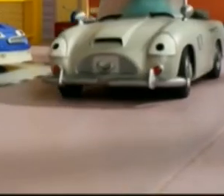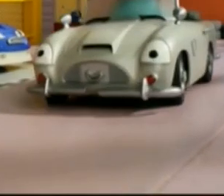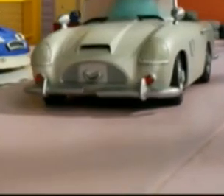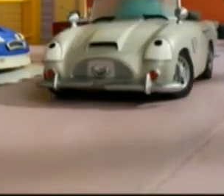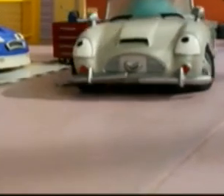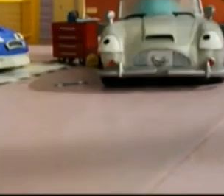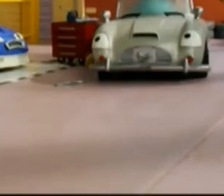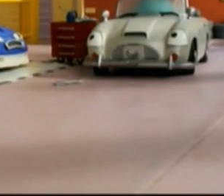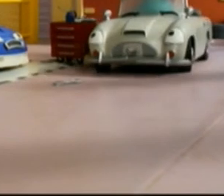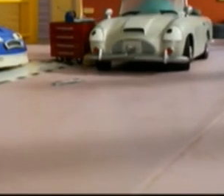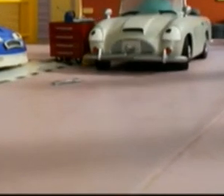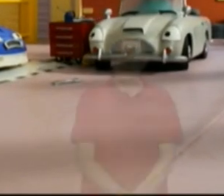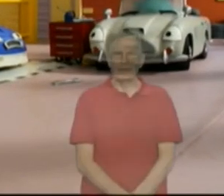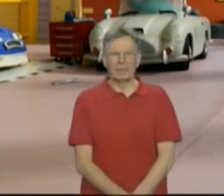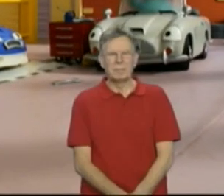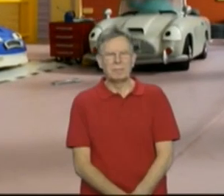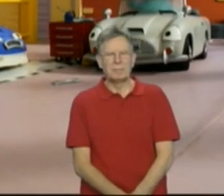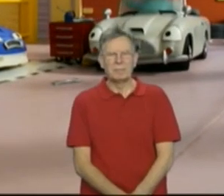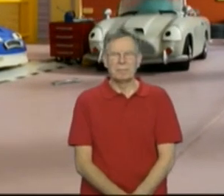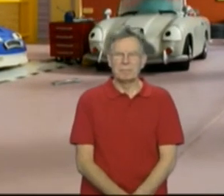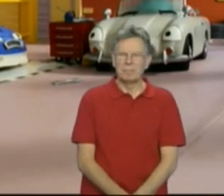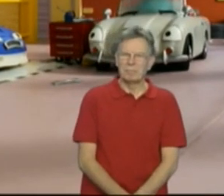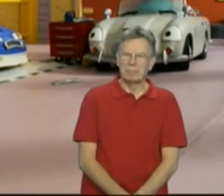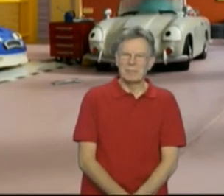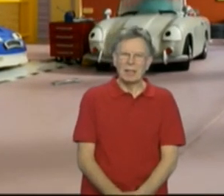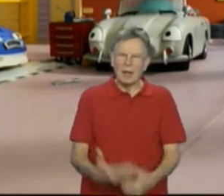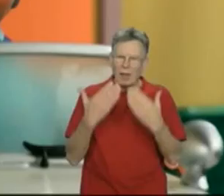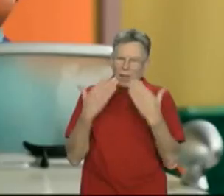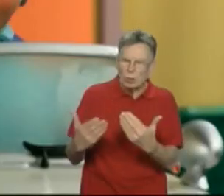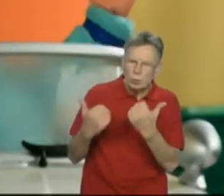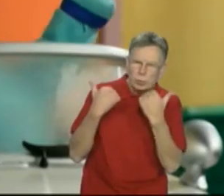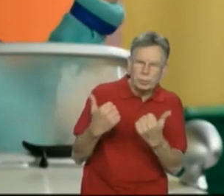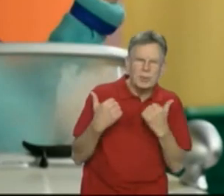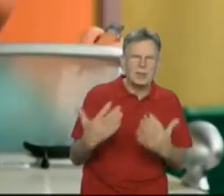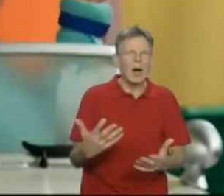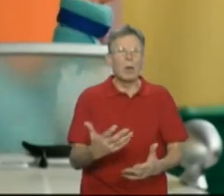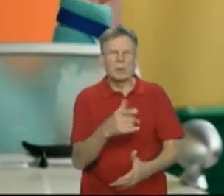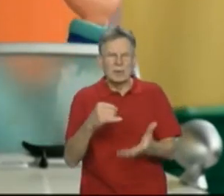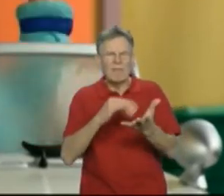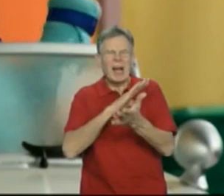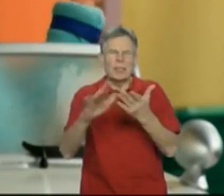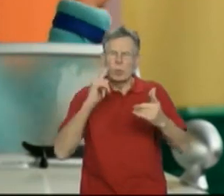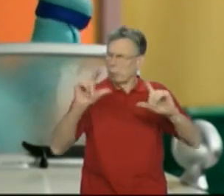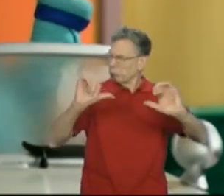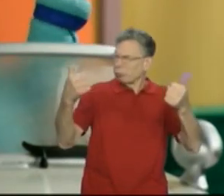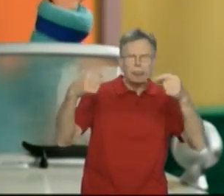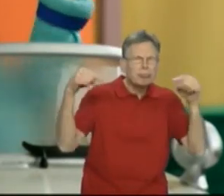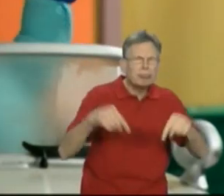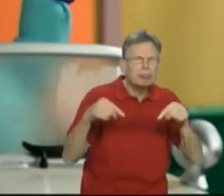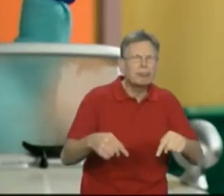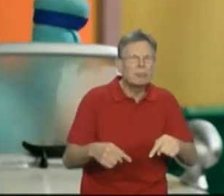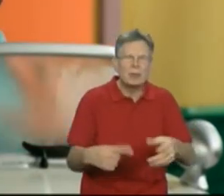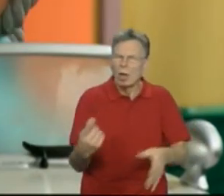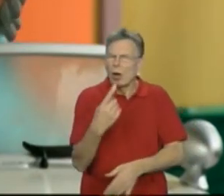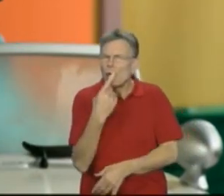Thank you, James. You will make